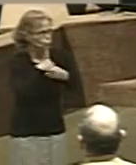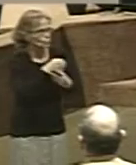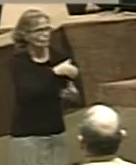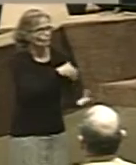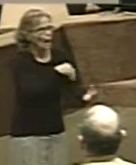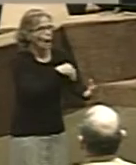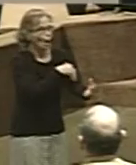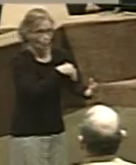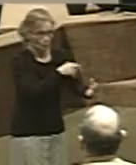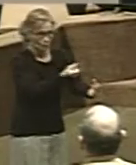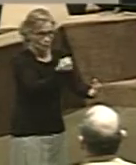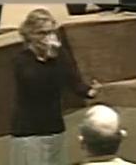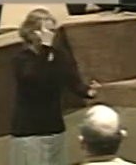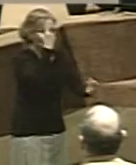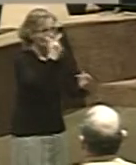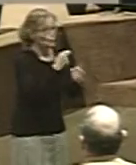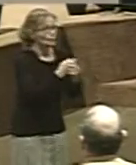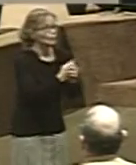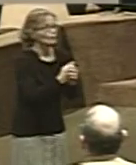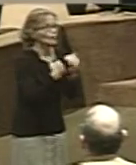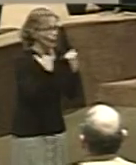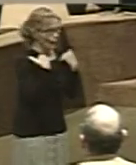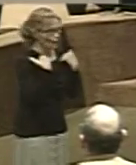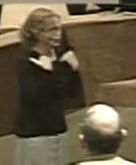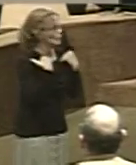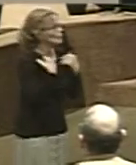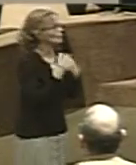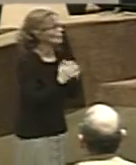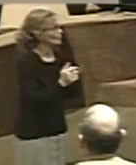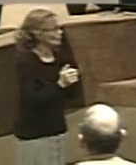You with me? Of having a raw,